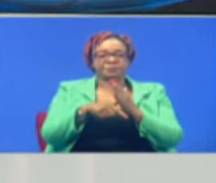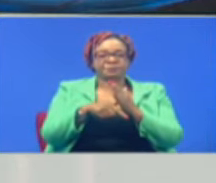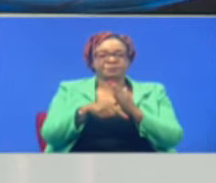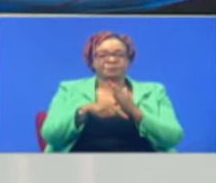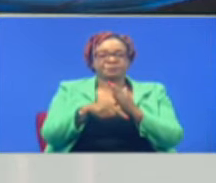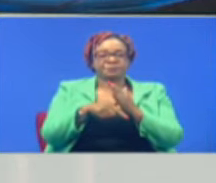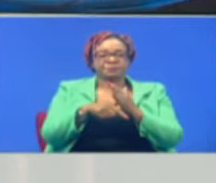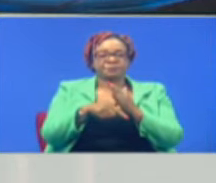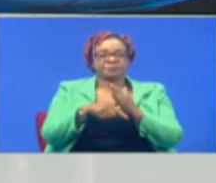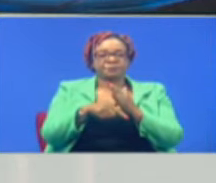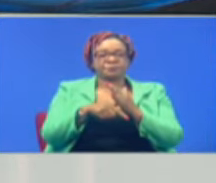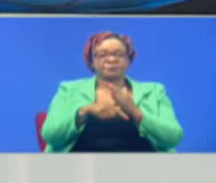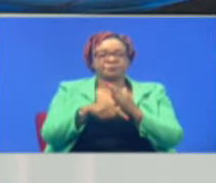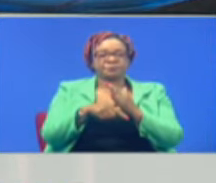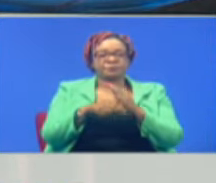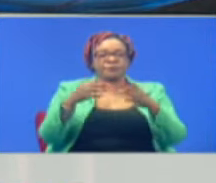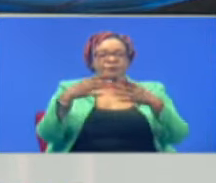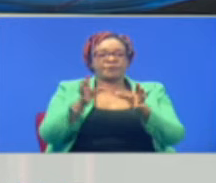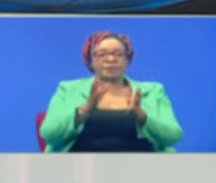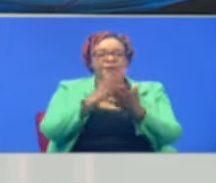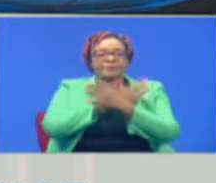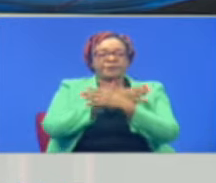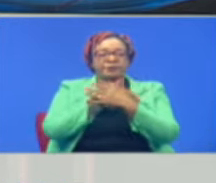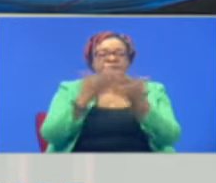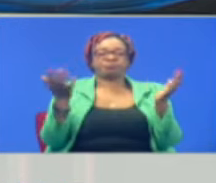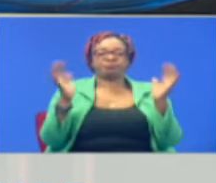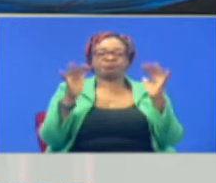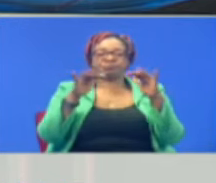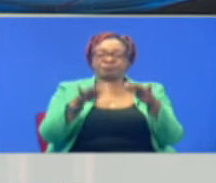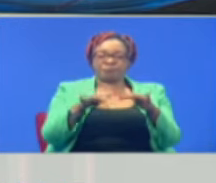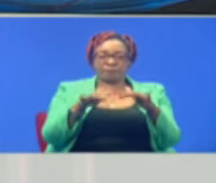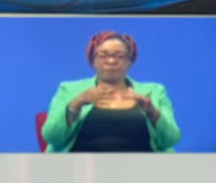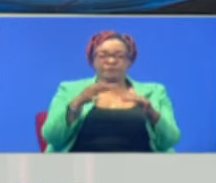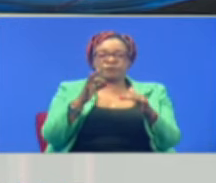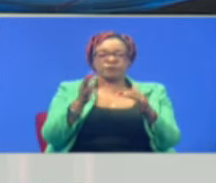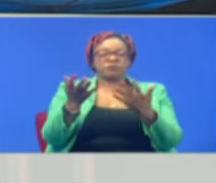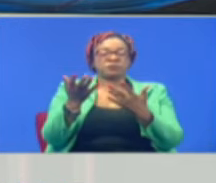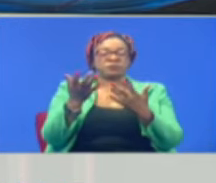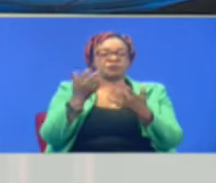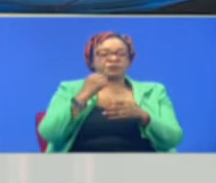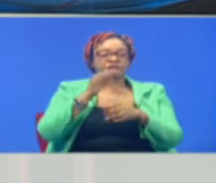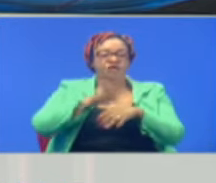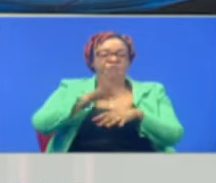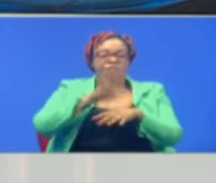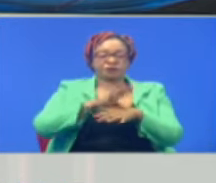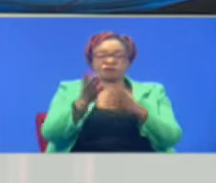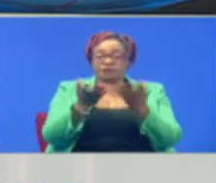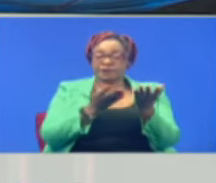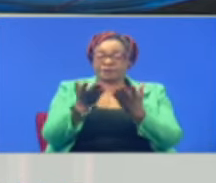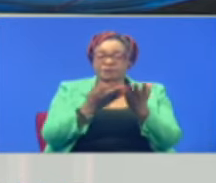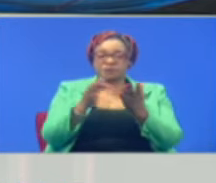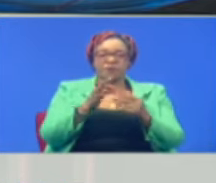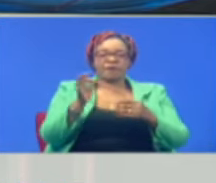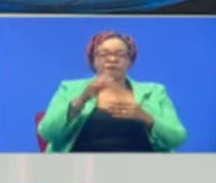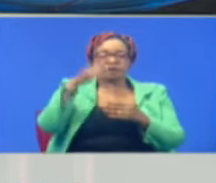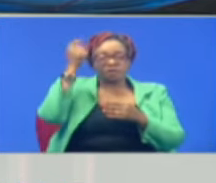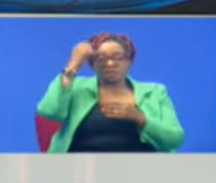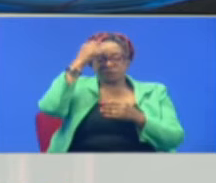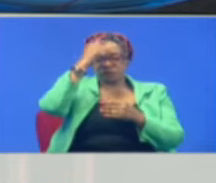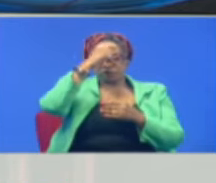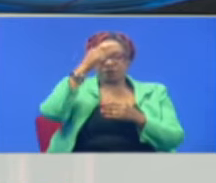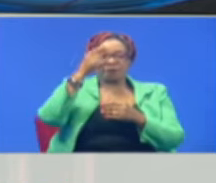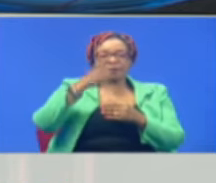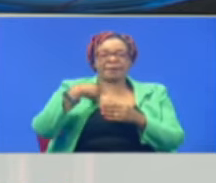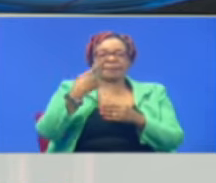Elsewhere, family and friends gathered earlier today for a memorial service of the late former cabinet minister Simeon Nyachai, who